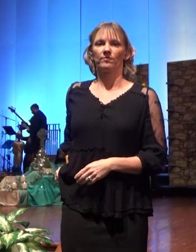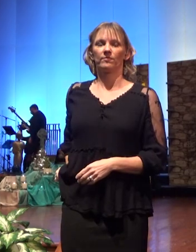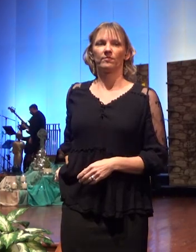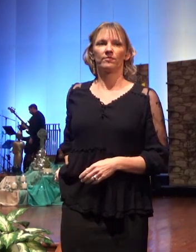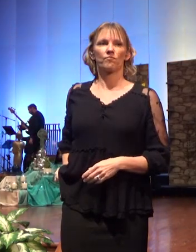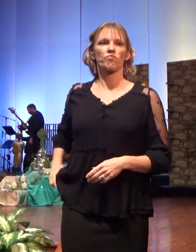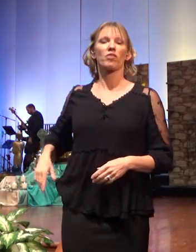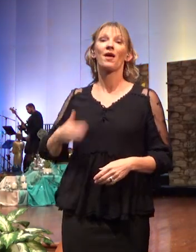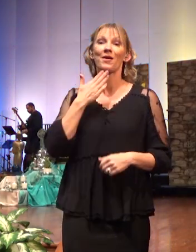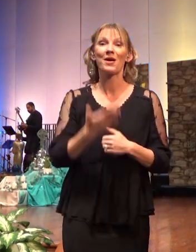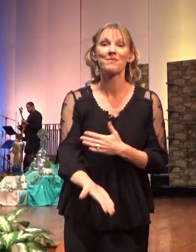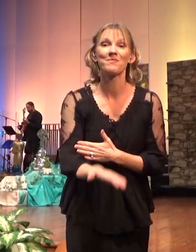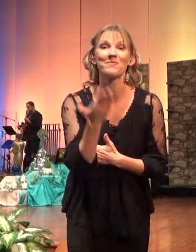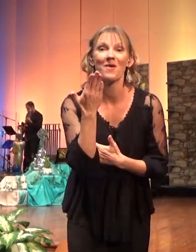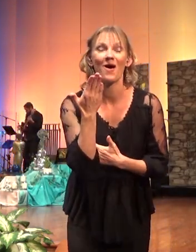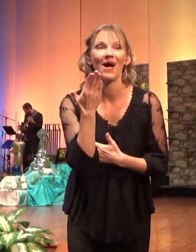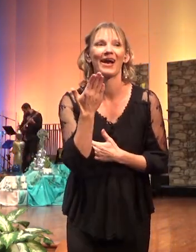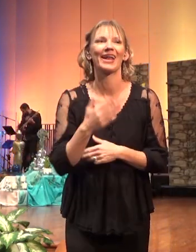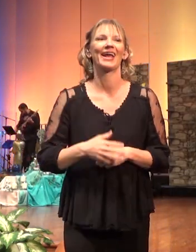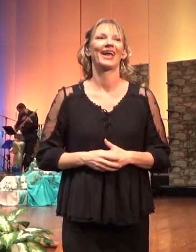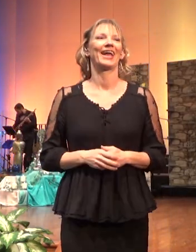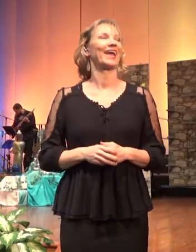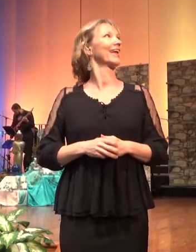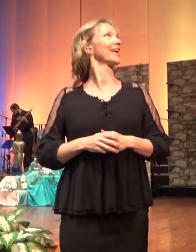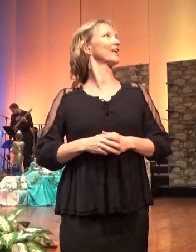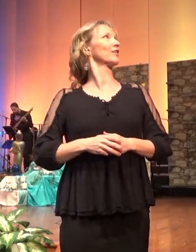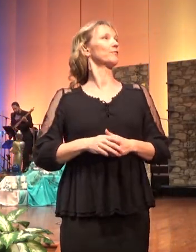Good morning.